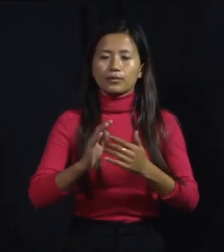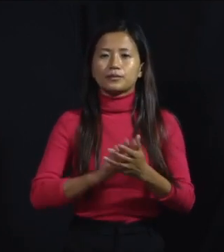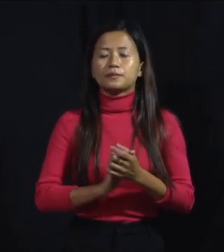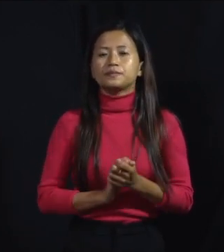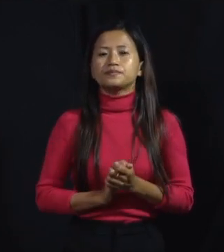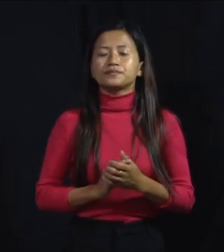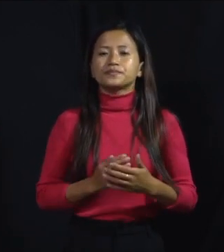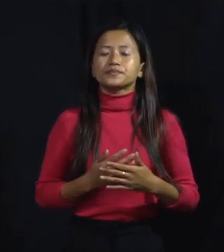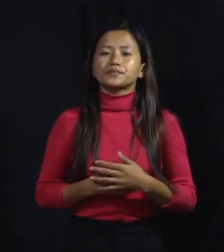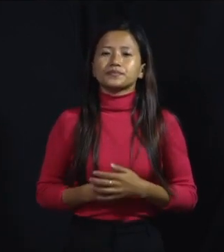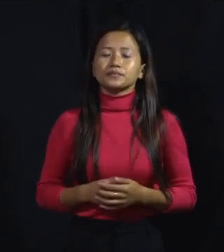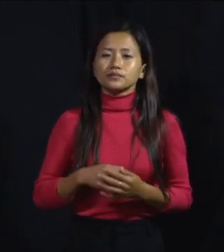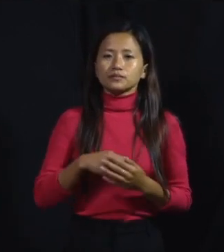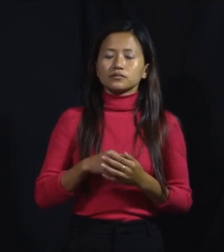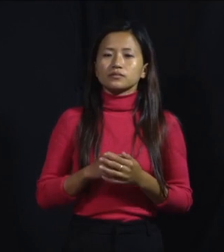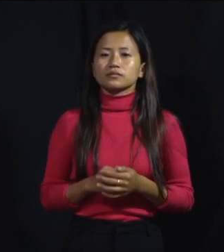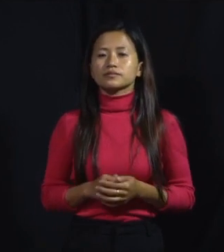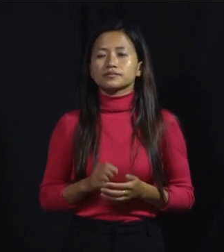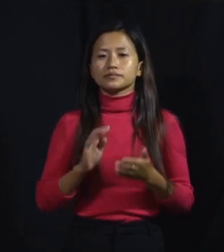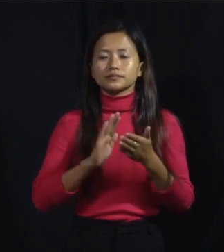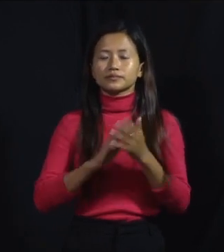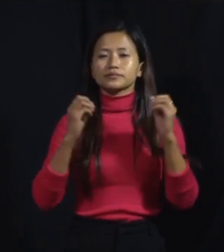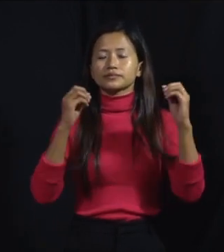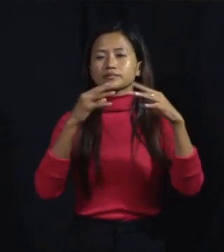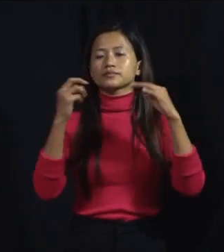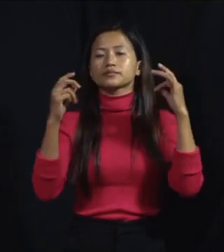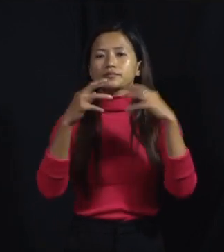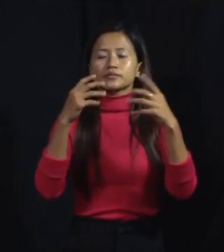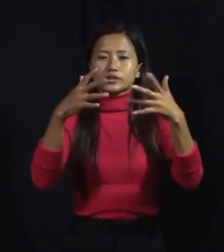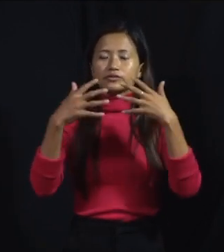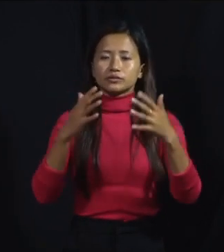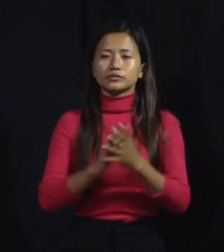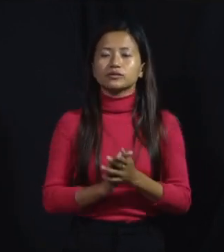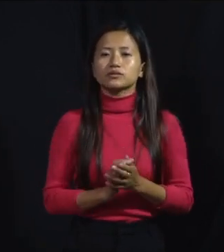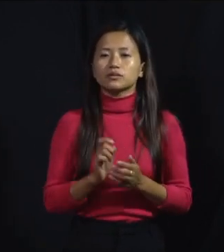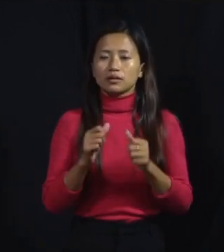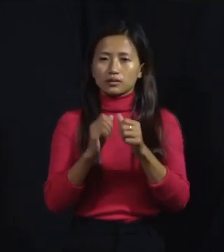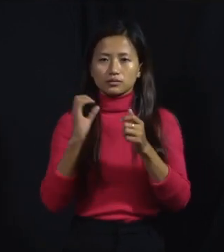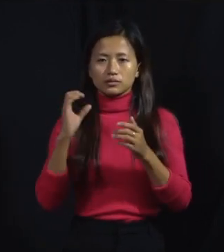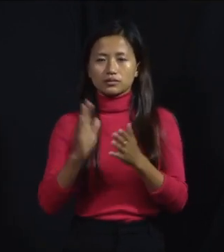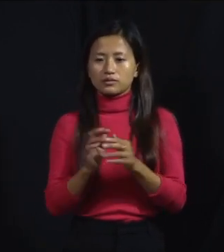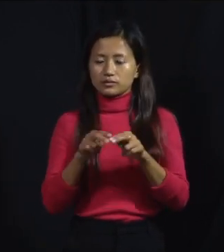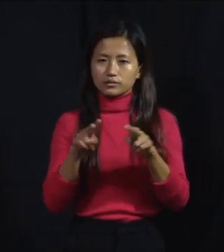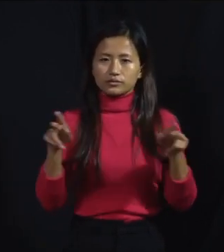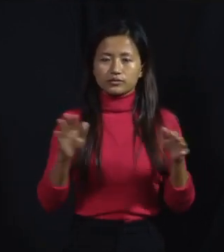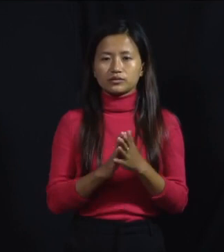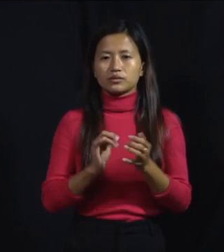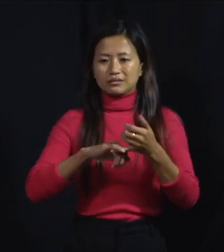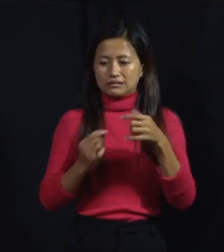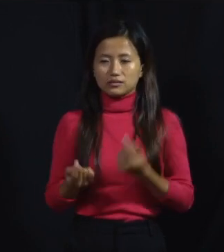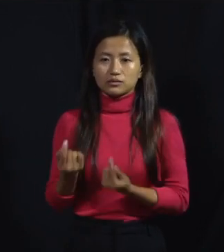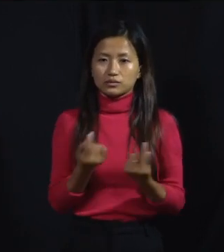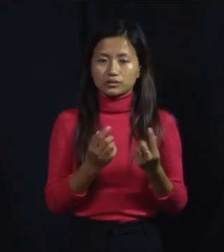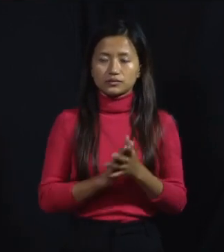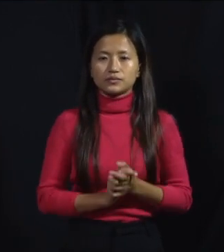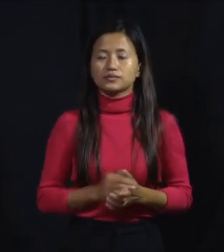is natural. And this environment, we can simulate the environment according to different situations. Okay,